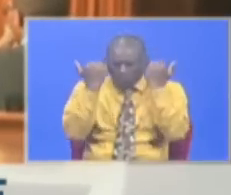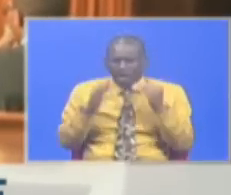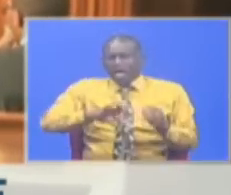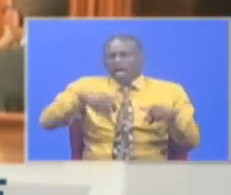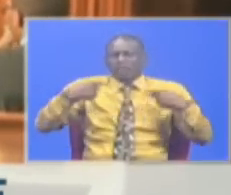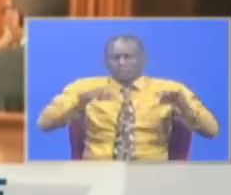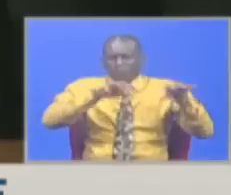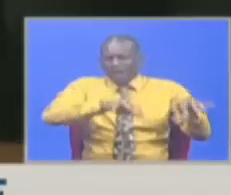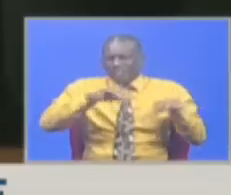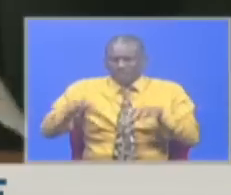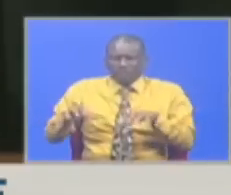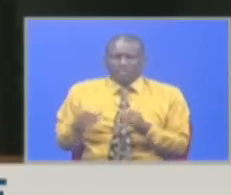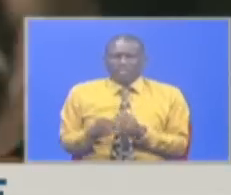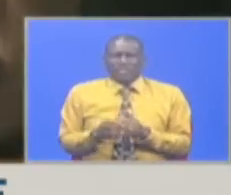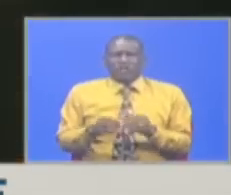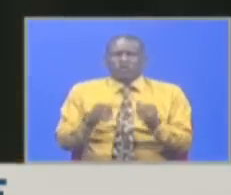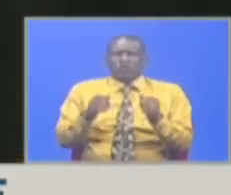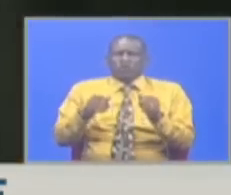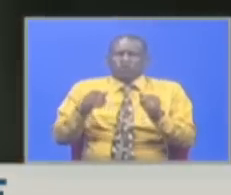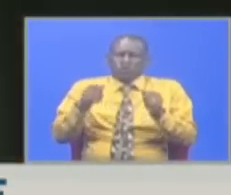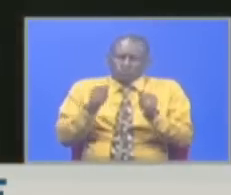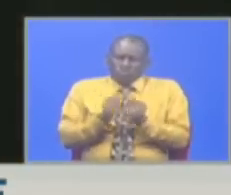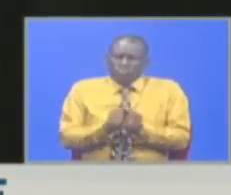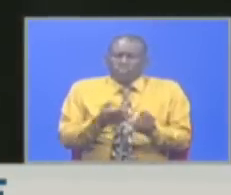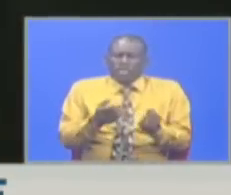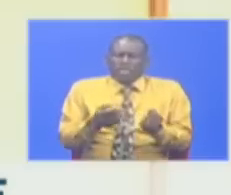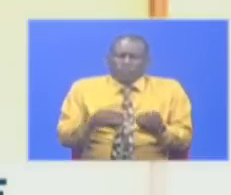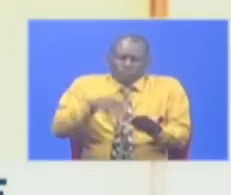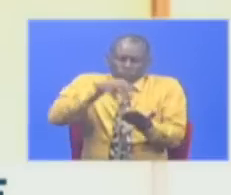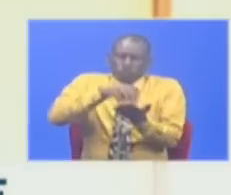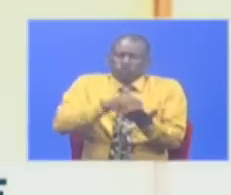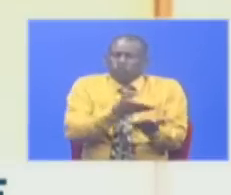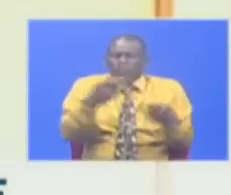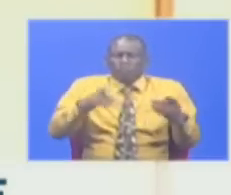of those who should be protecting their rights.